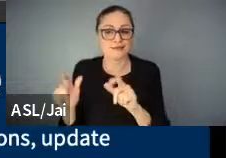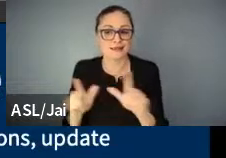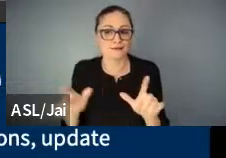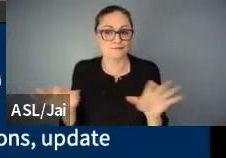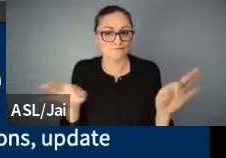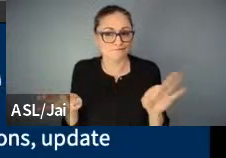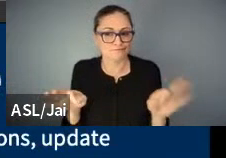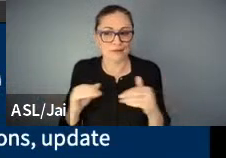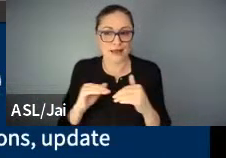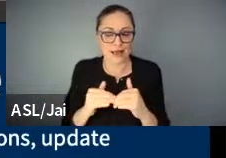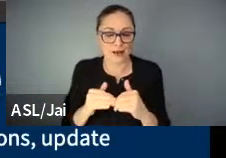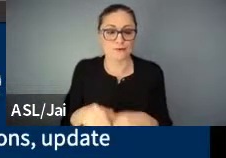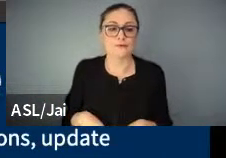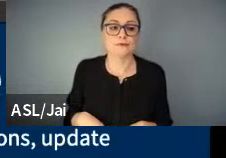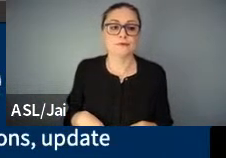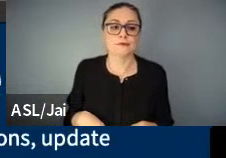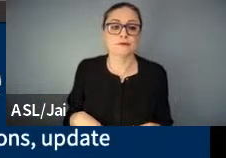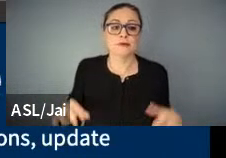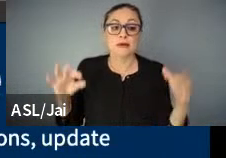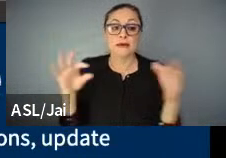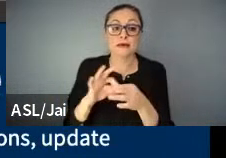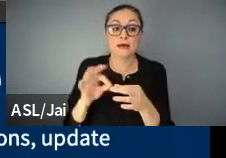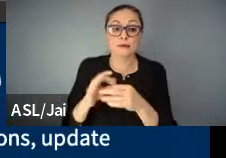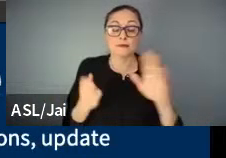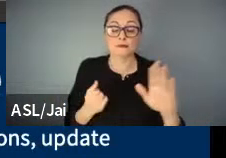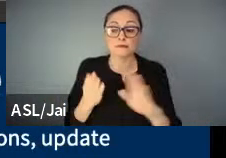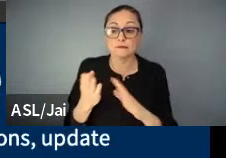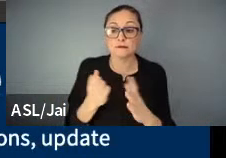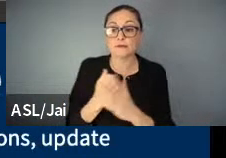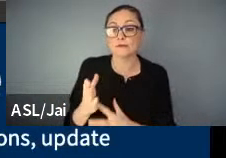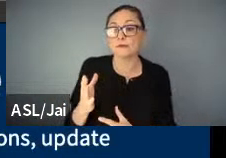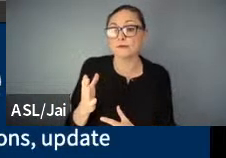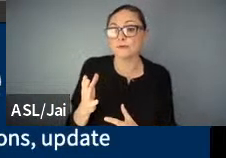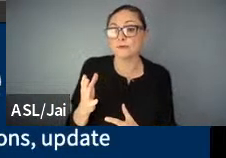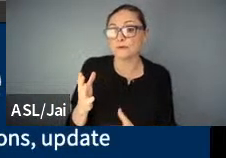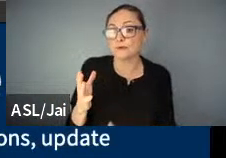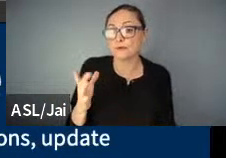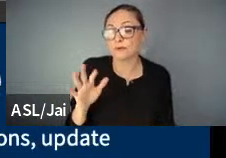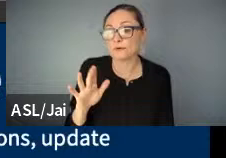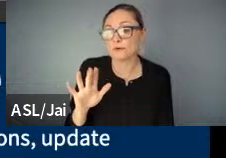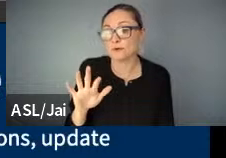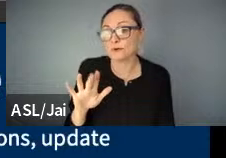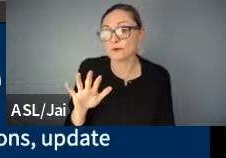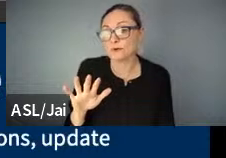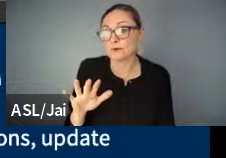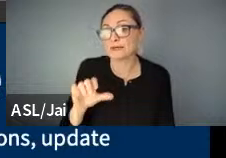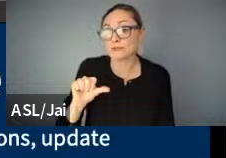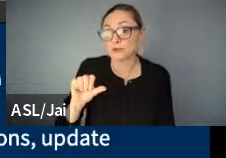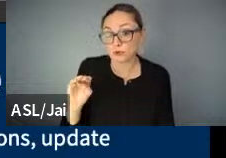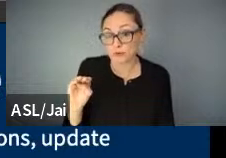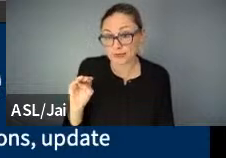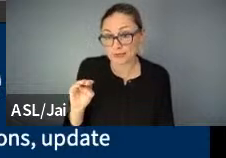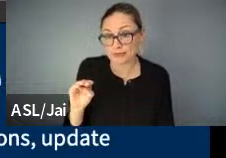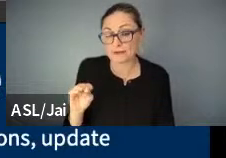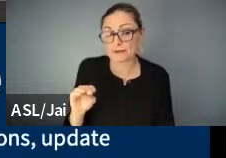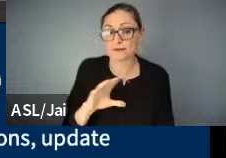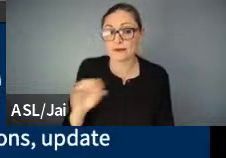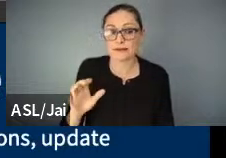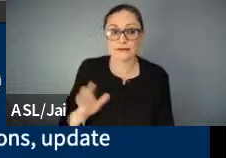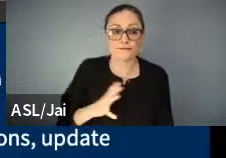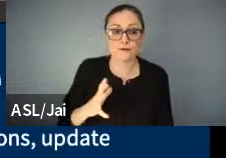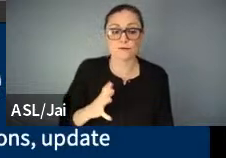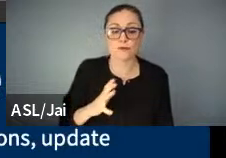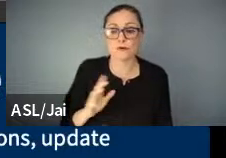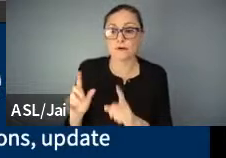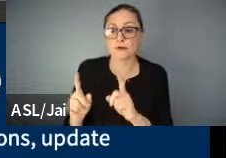on how to do it. Comments submitted through social social media and informal